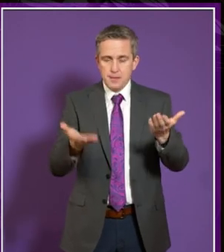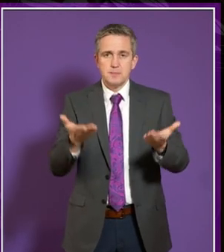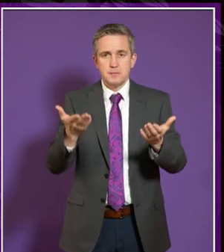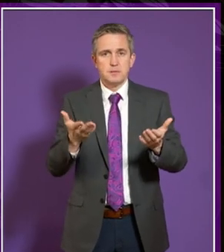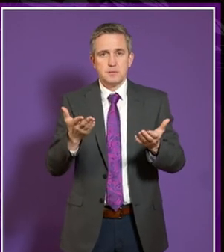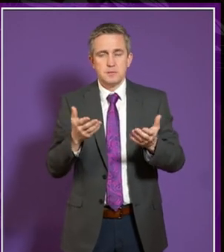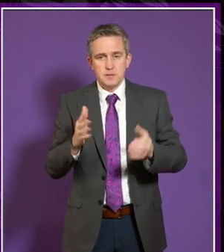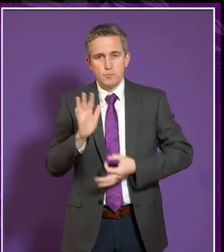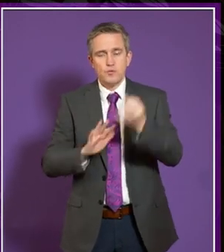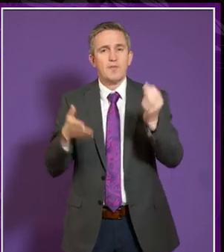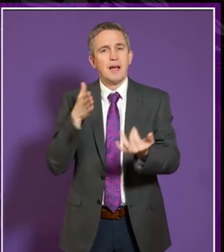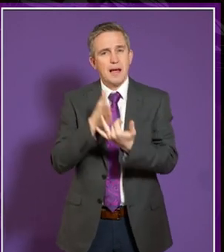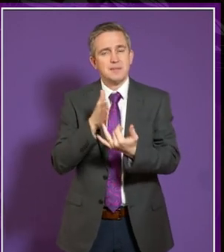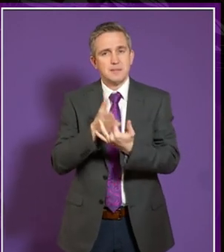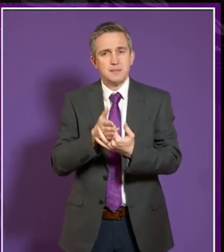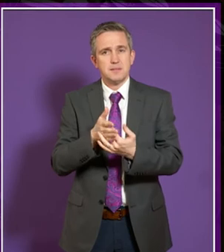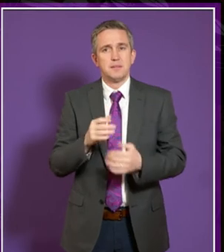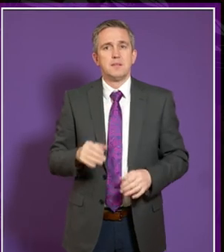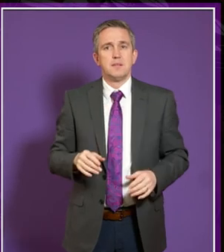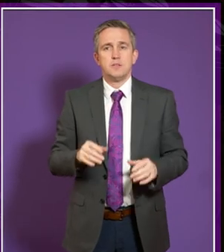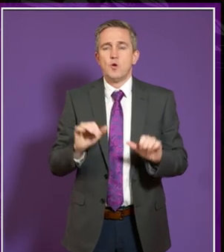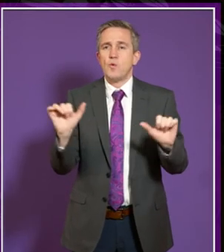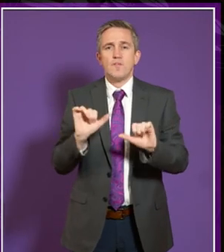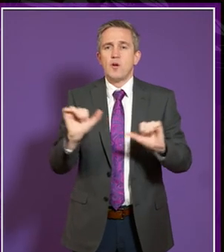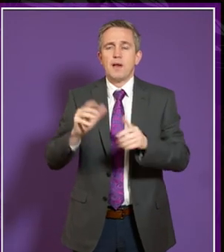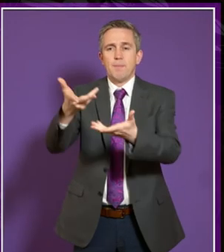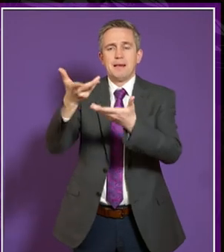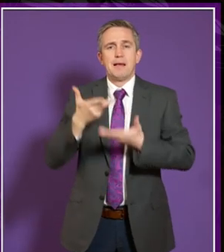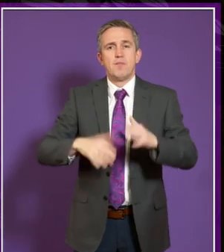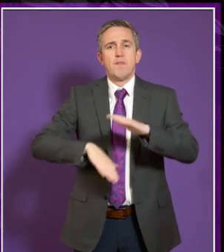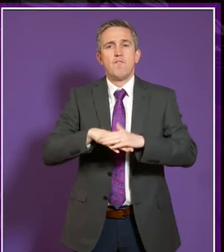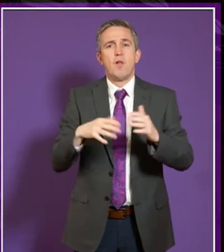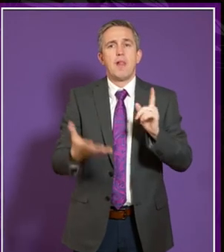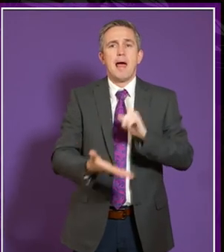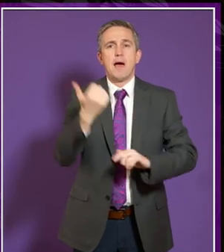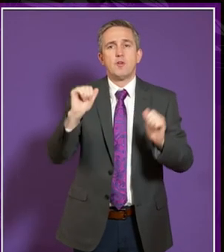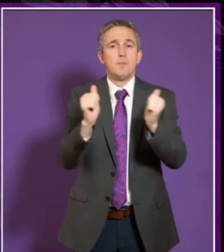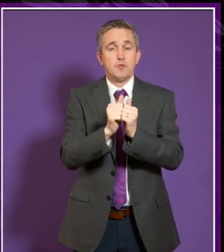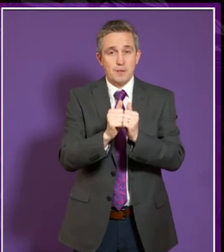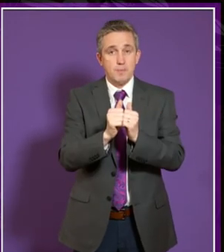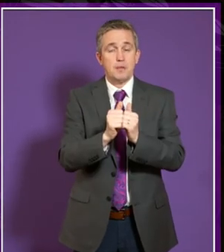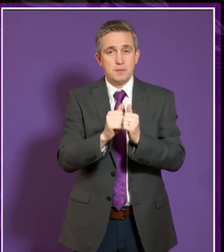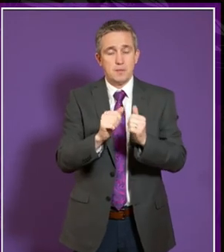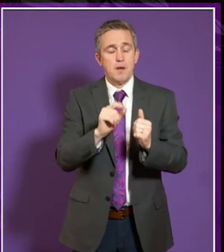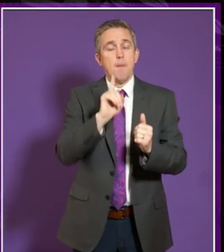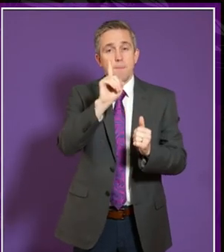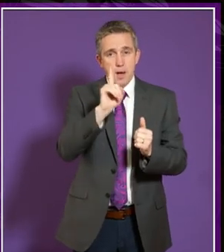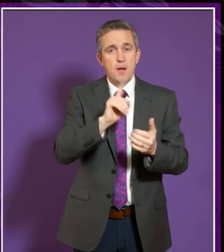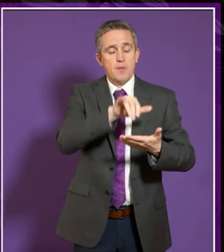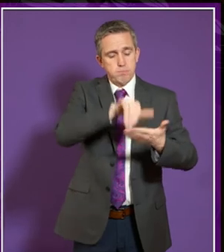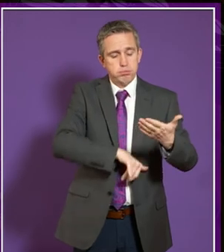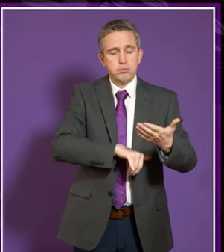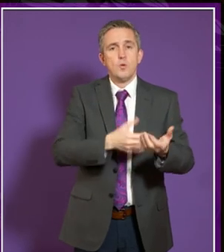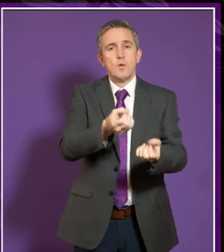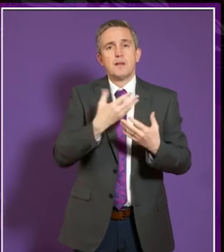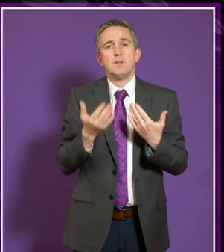joe and hemp talked about earlier on so we haven't been given our full outcome agreement as yet but we are aware that it does give more content to what we've